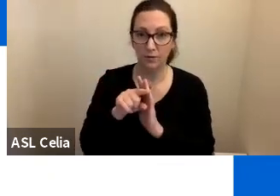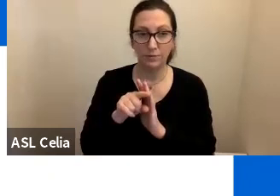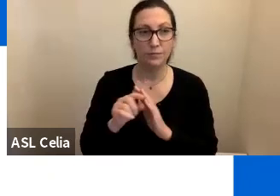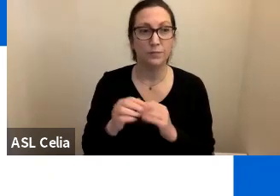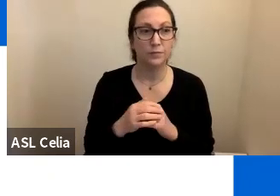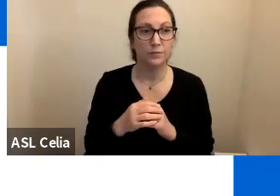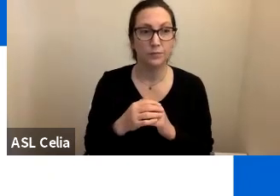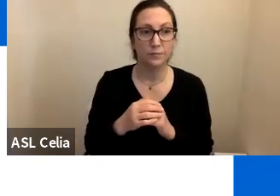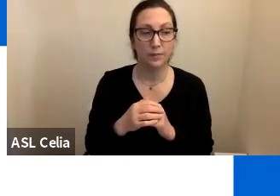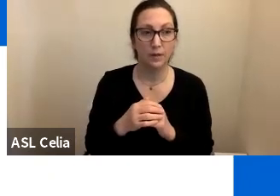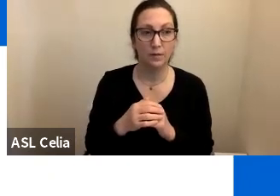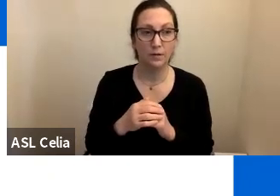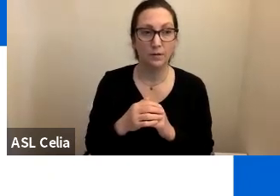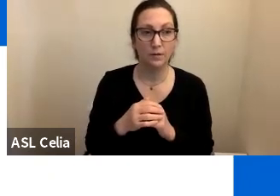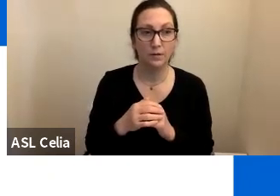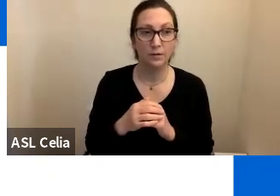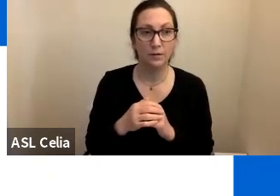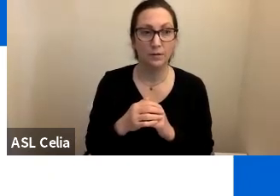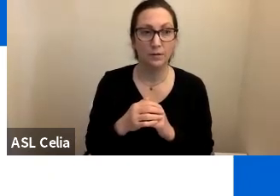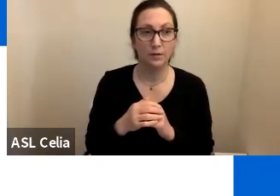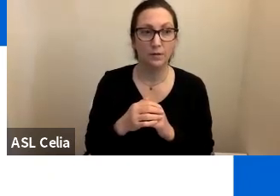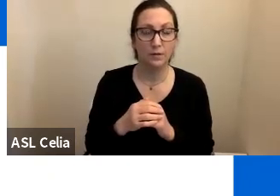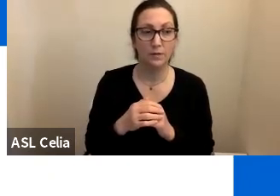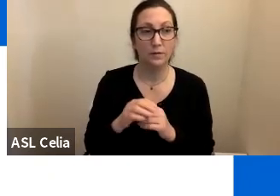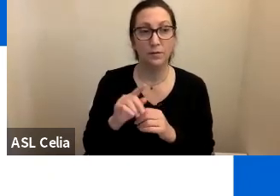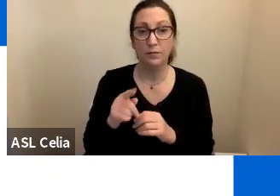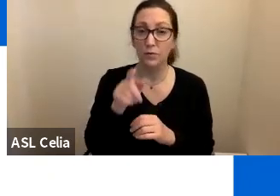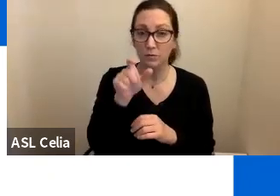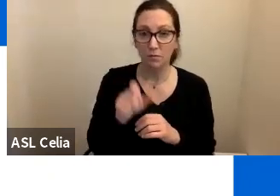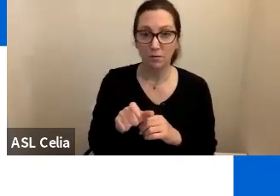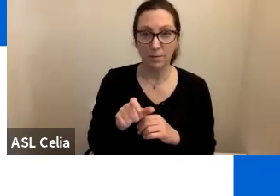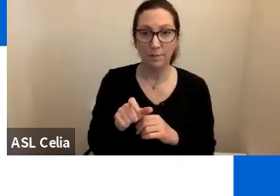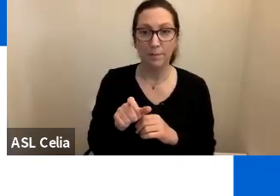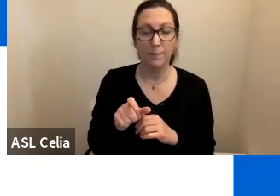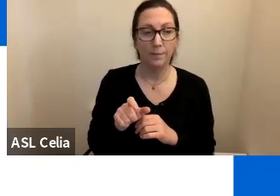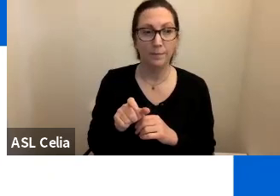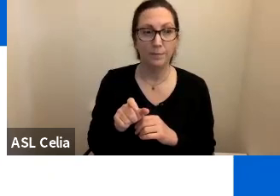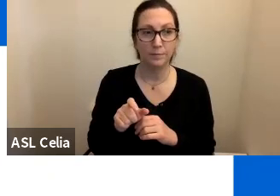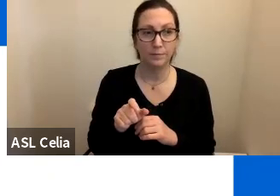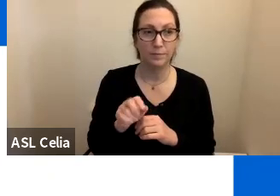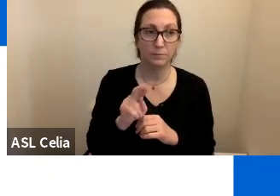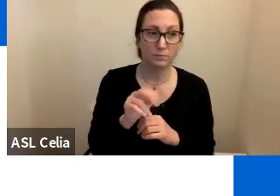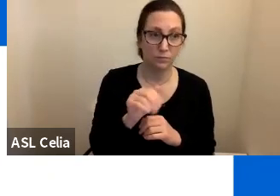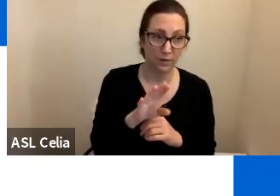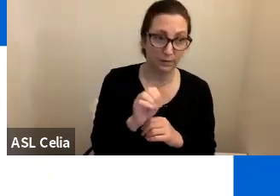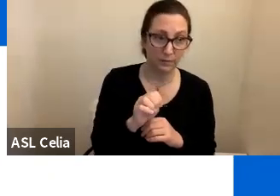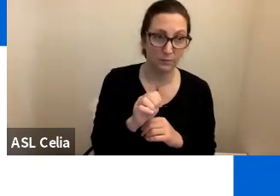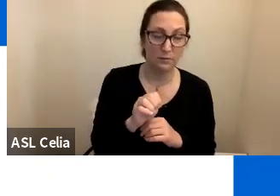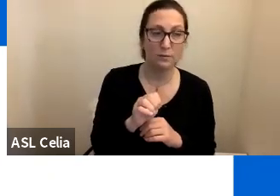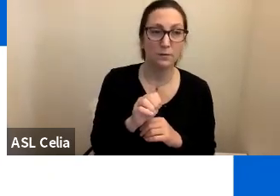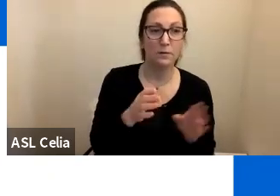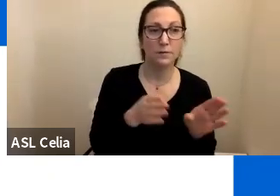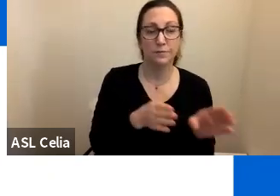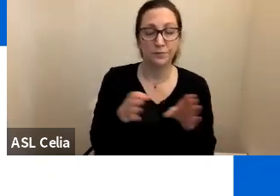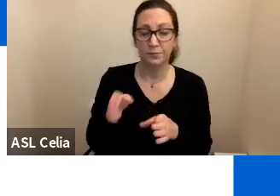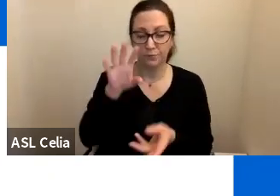So in the first column is by race. And you can then see the